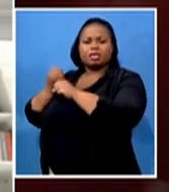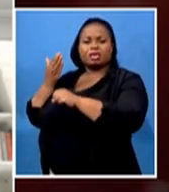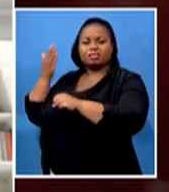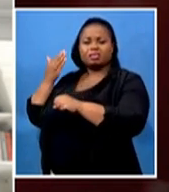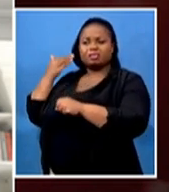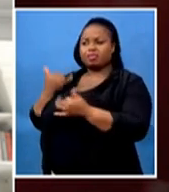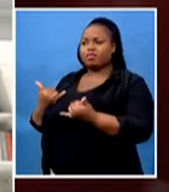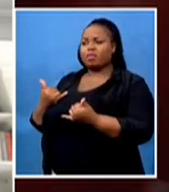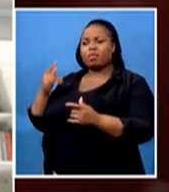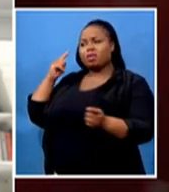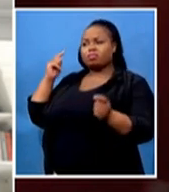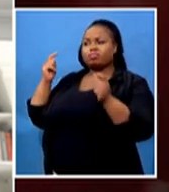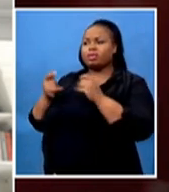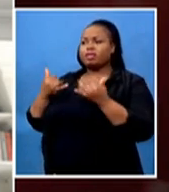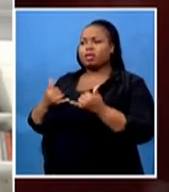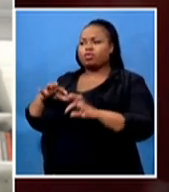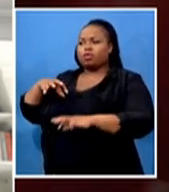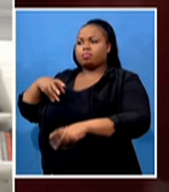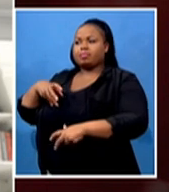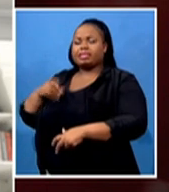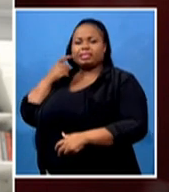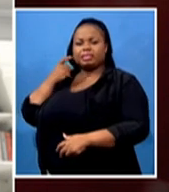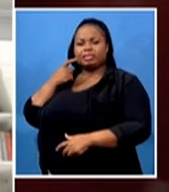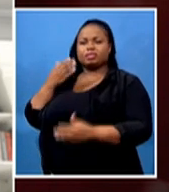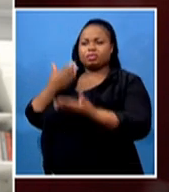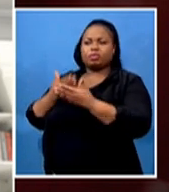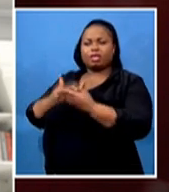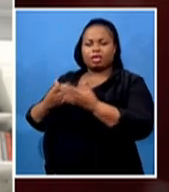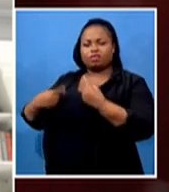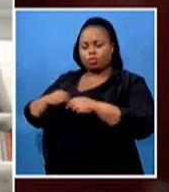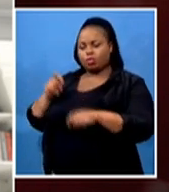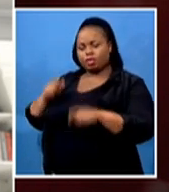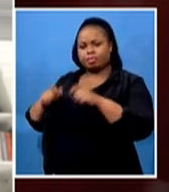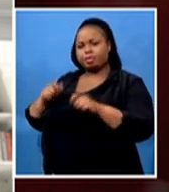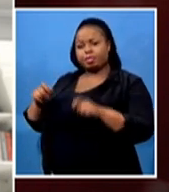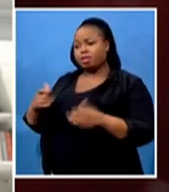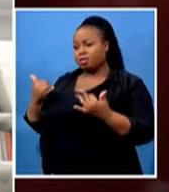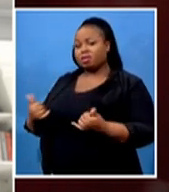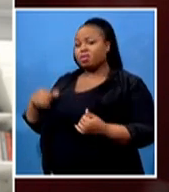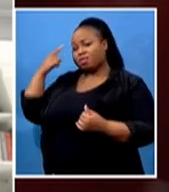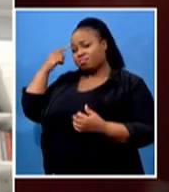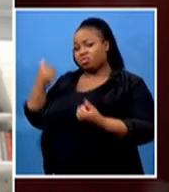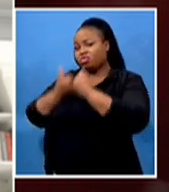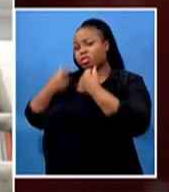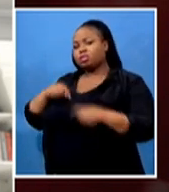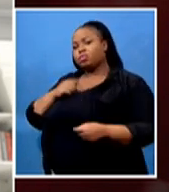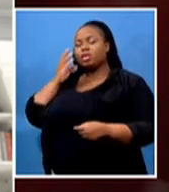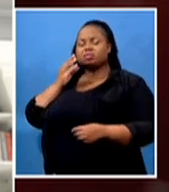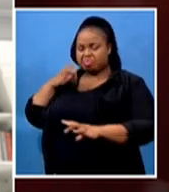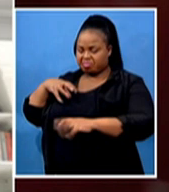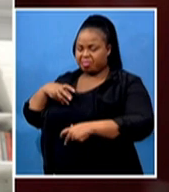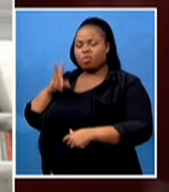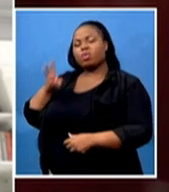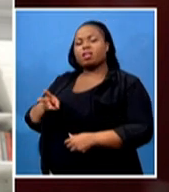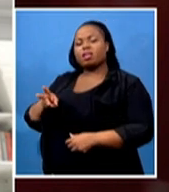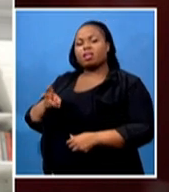adaptable species. And I think now with this challenge that we face there, Zeri, we go to adapt and we'll be able to. New forms of interaction,